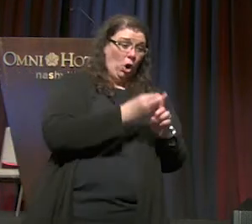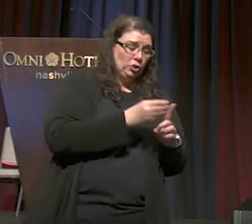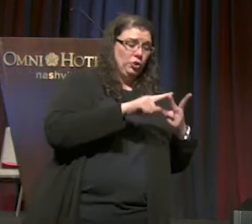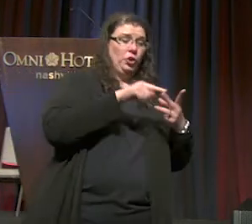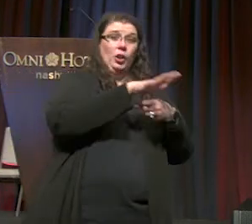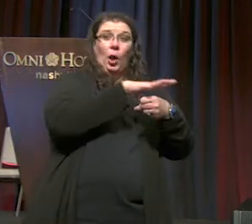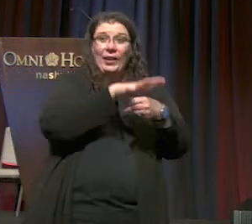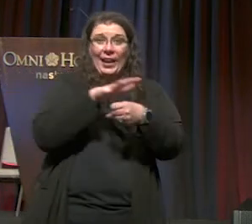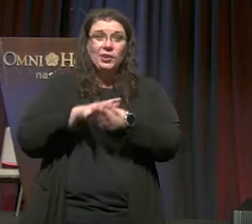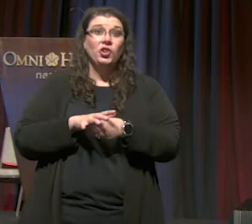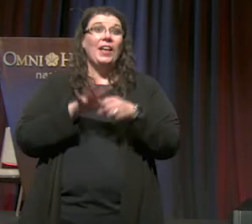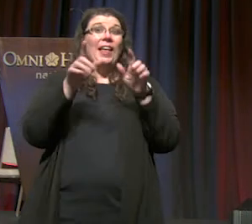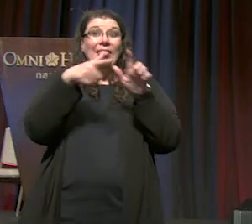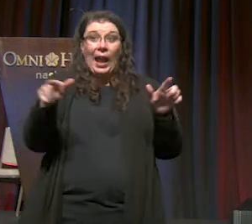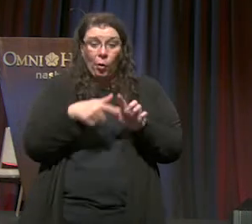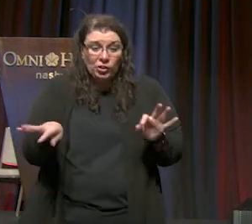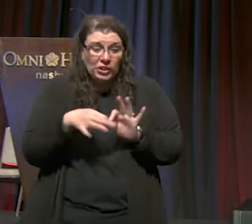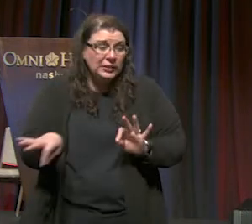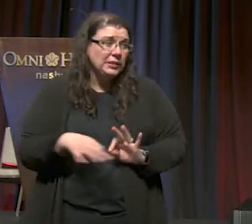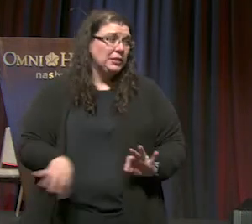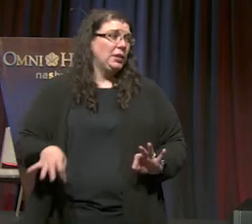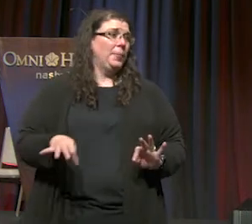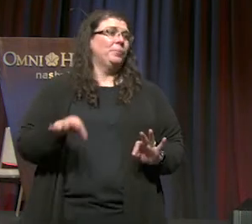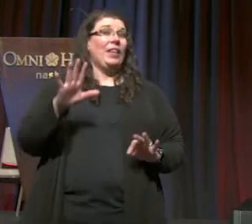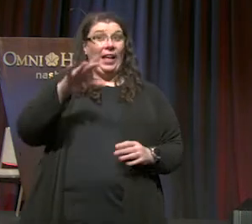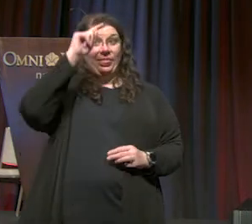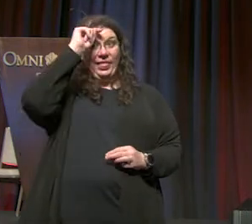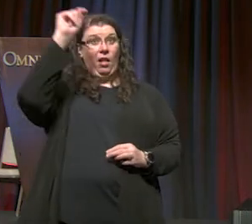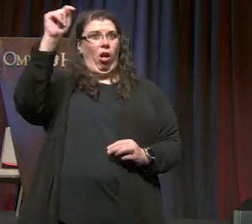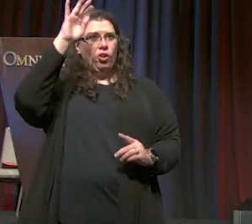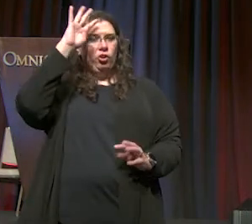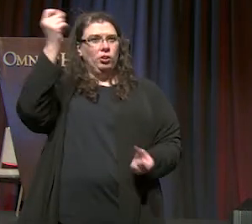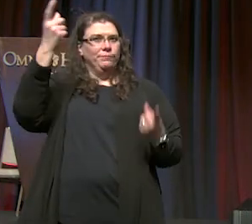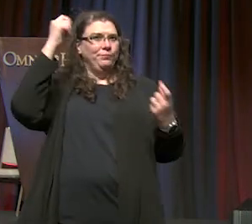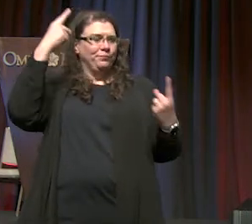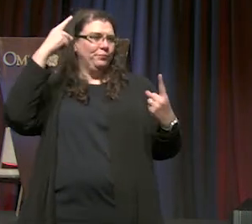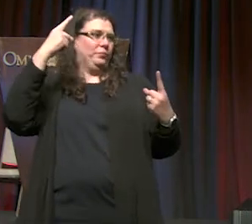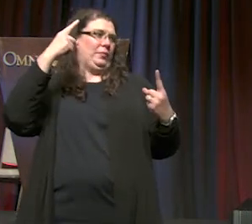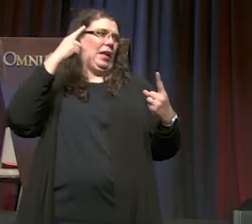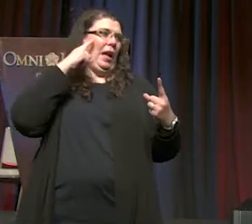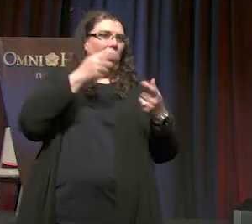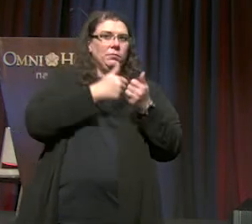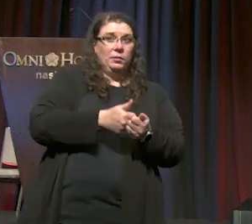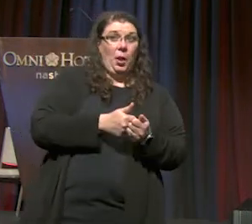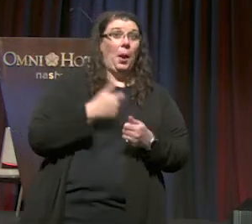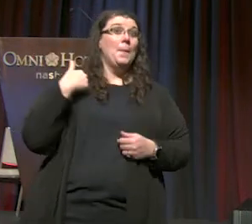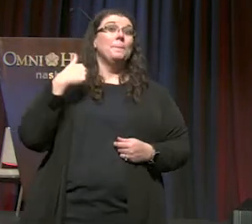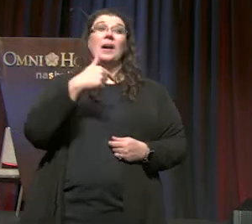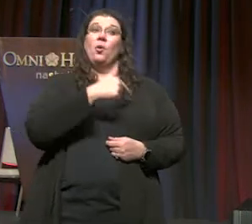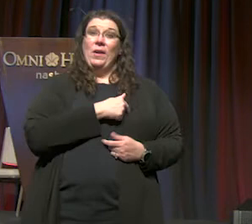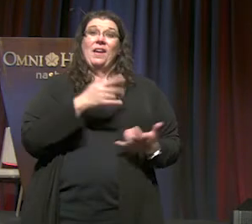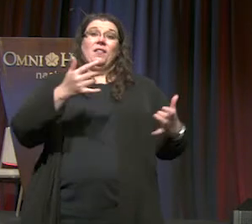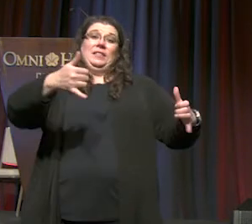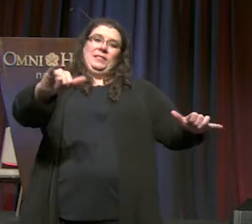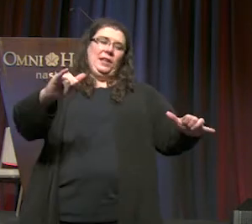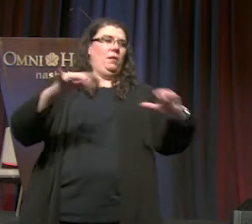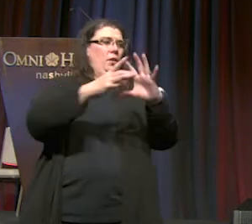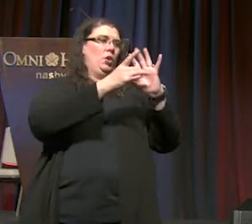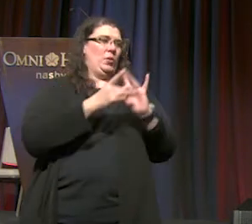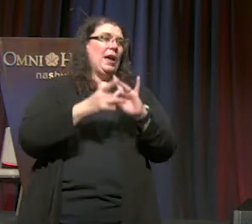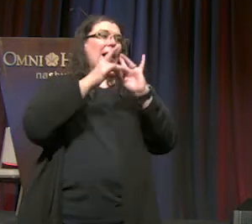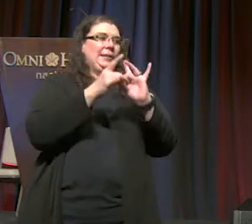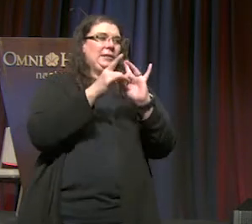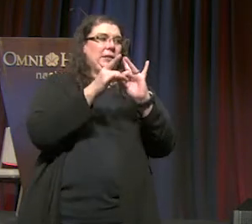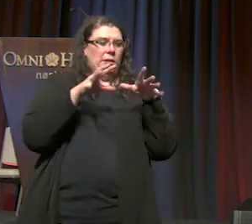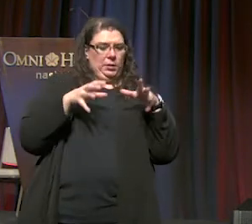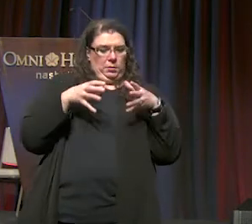location, language, and theological leanings, but we are united in being a